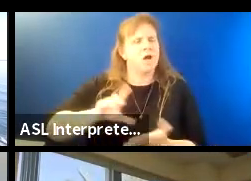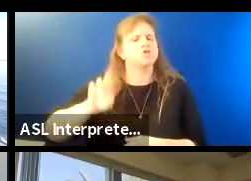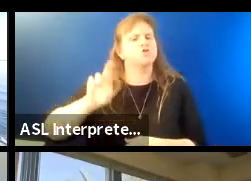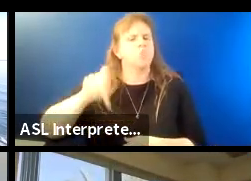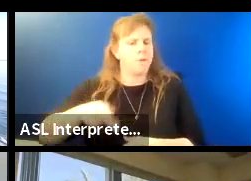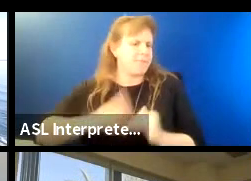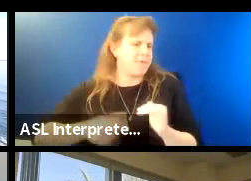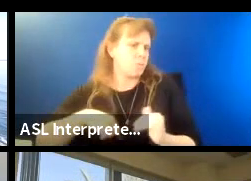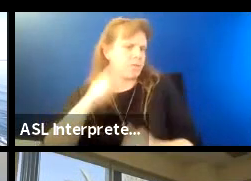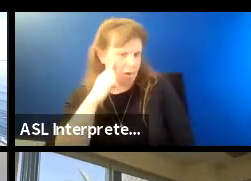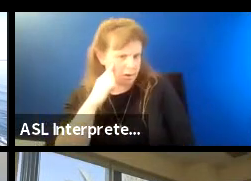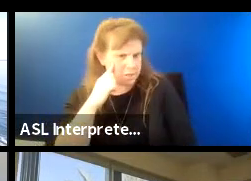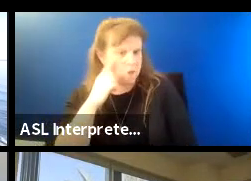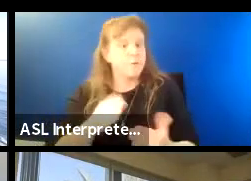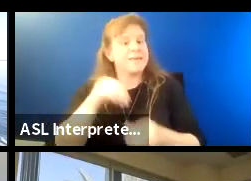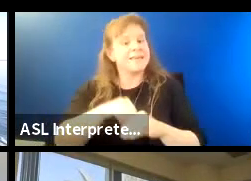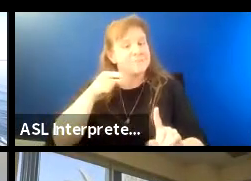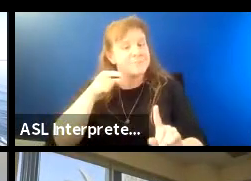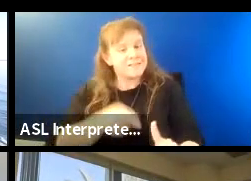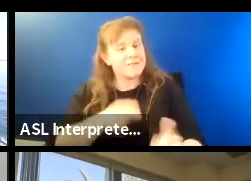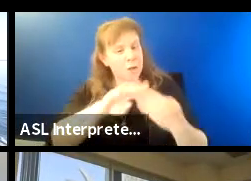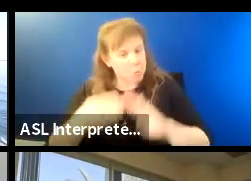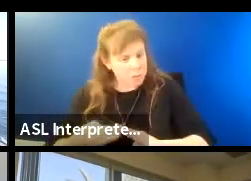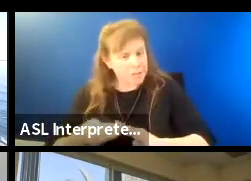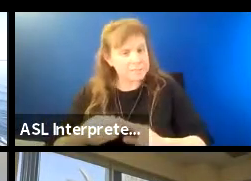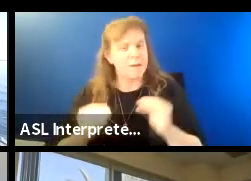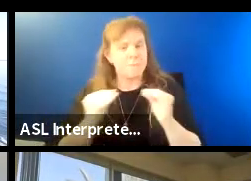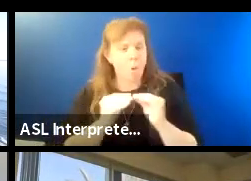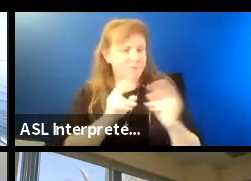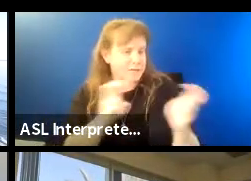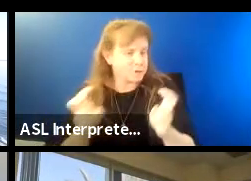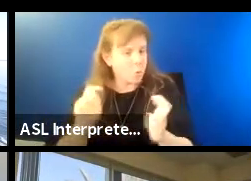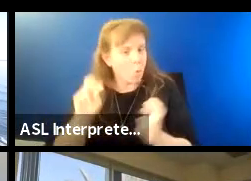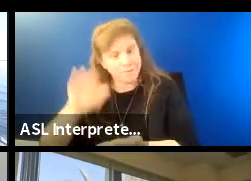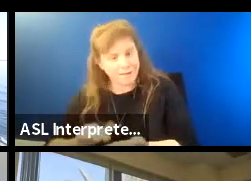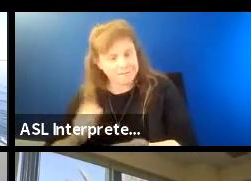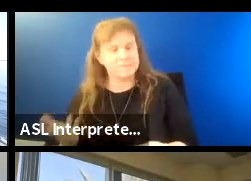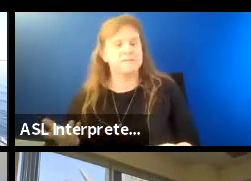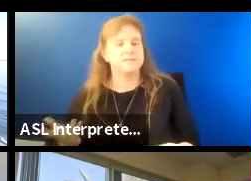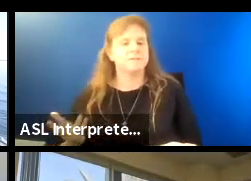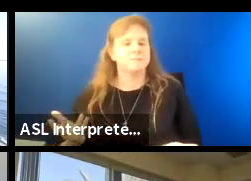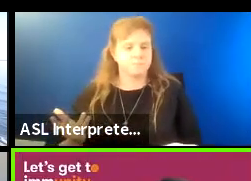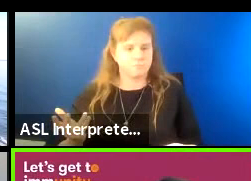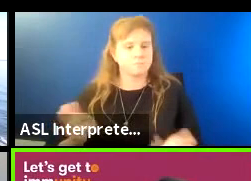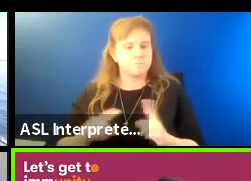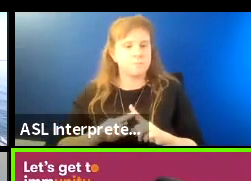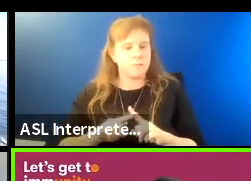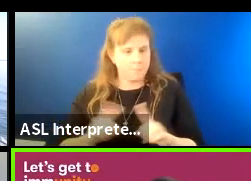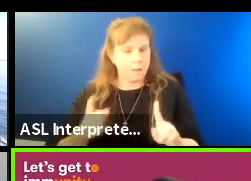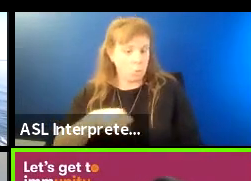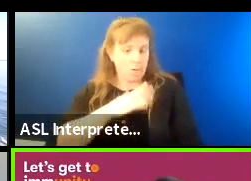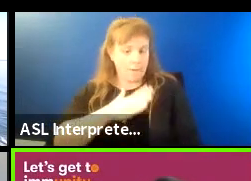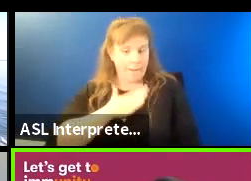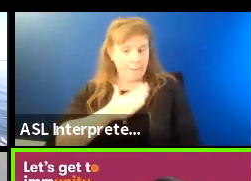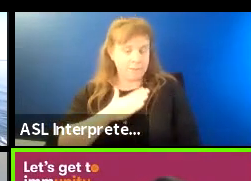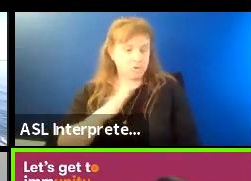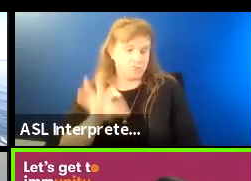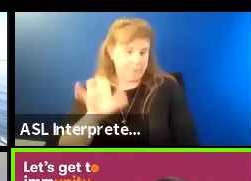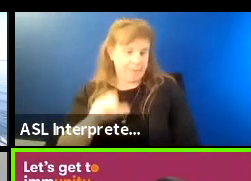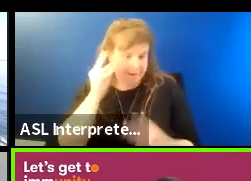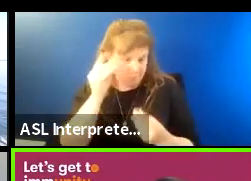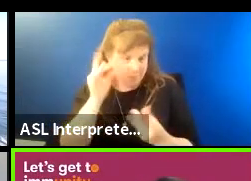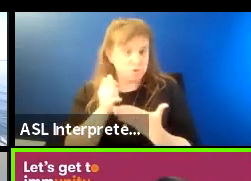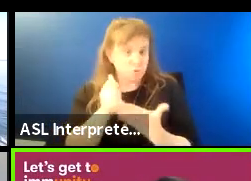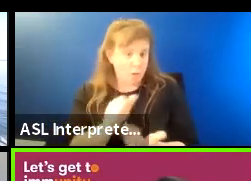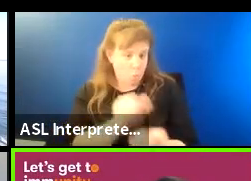in specific communities, I think, where it's been more of an issue or less. But we're happy to get you that data just to help with